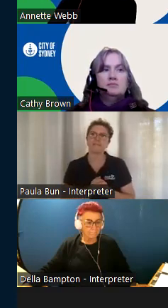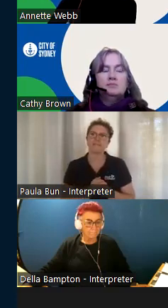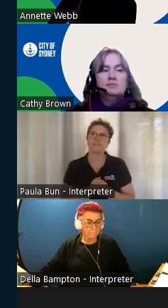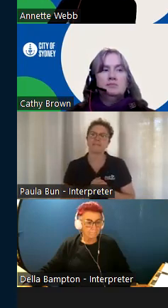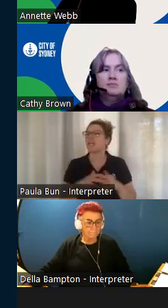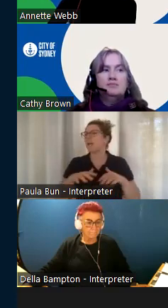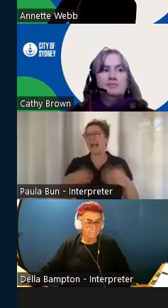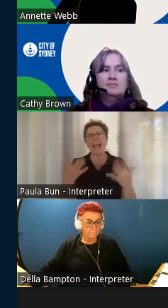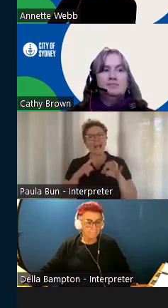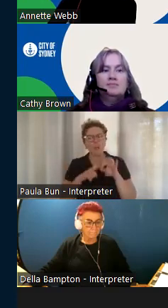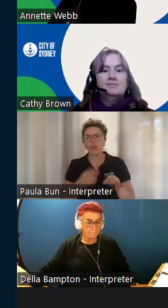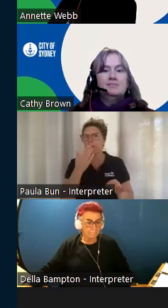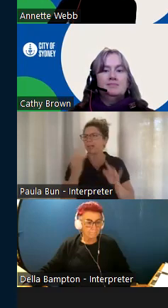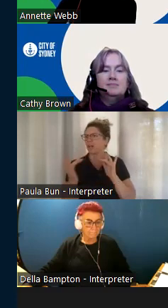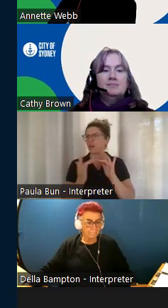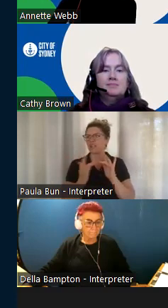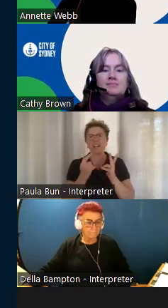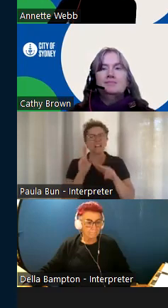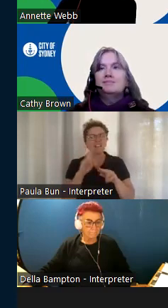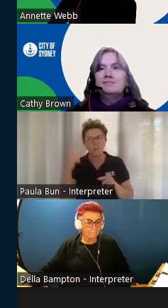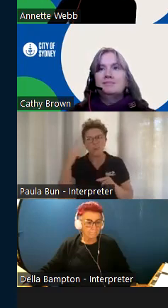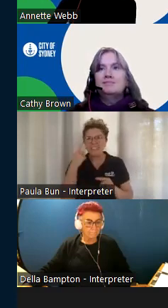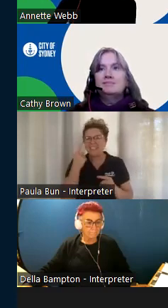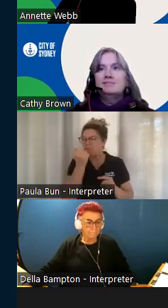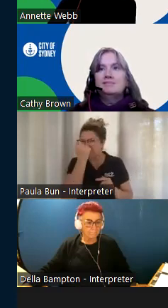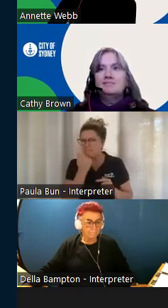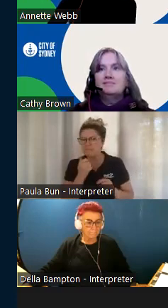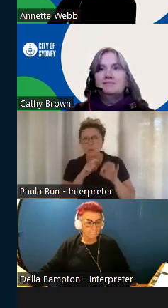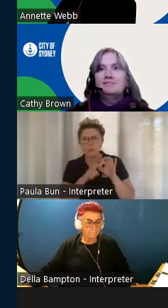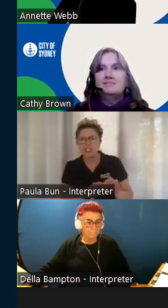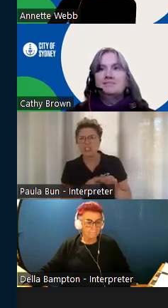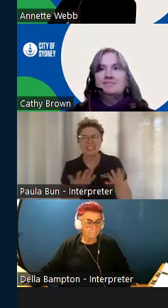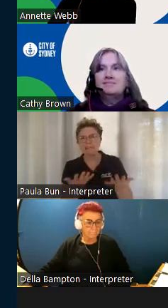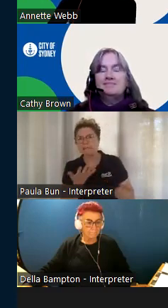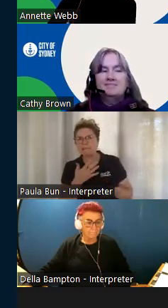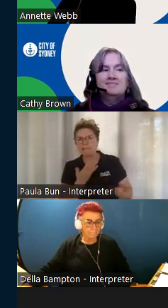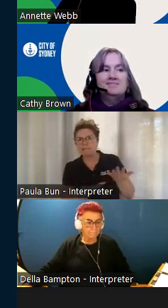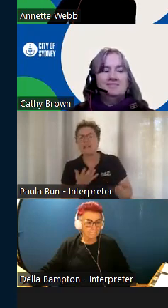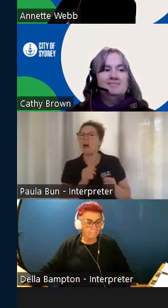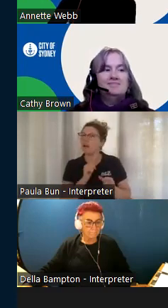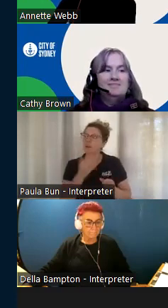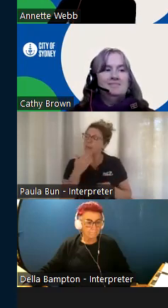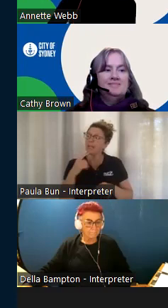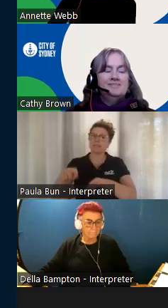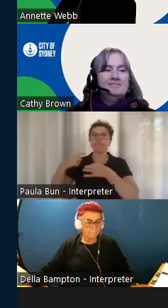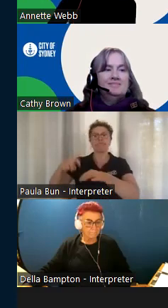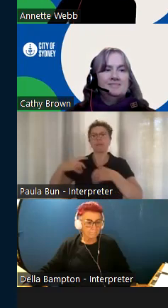Any questions at all, even if they seem silly or obvious, please just ask as many as you like. We're here to